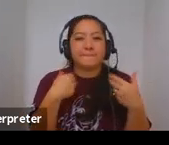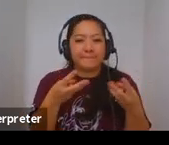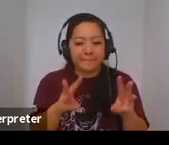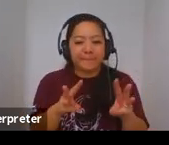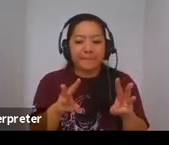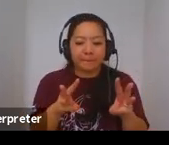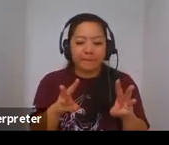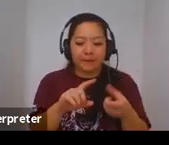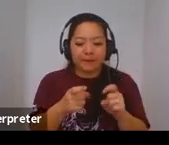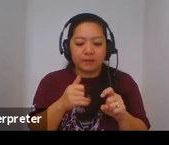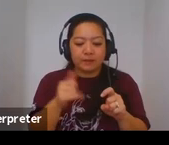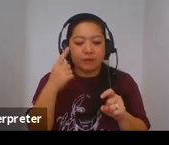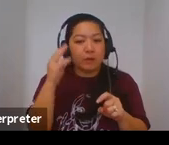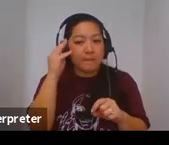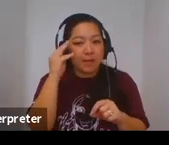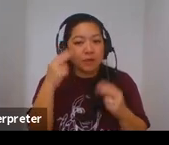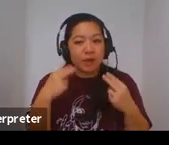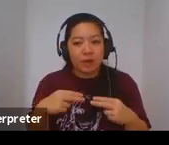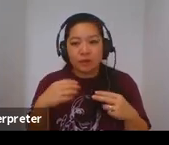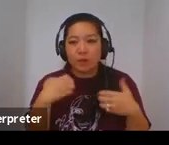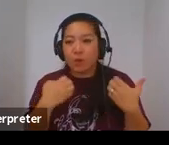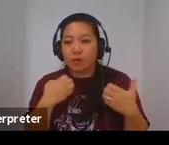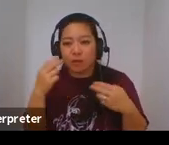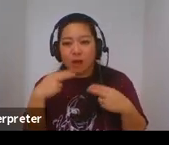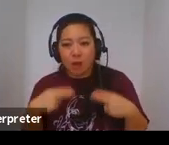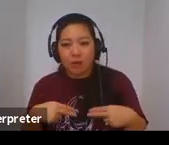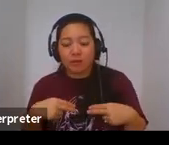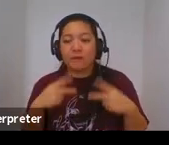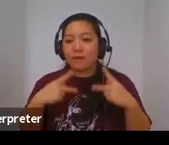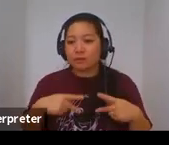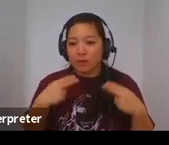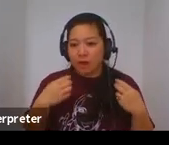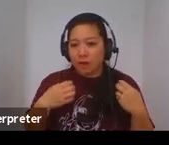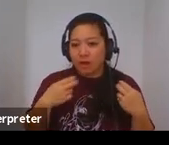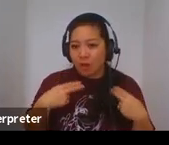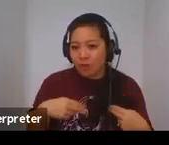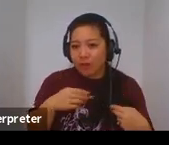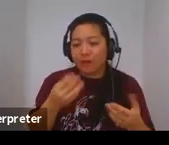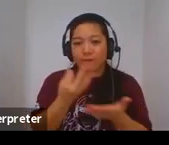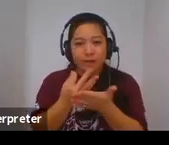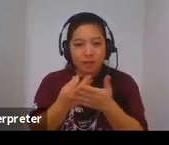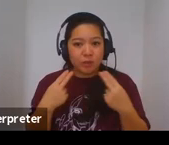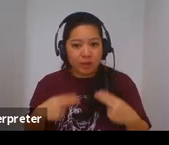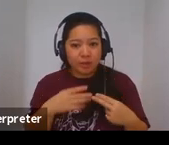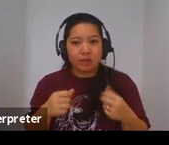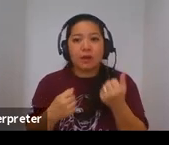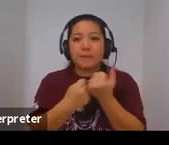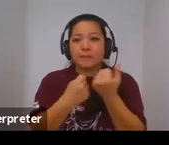has an impact on our mental health and emotional health, our physical health, and also our financial health and our ability